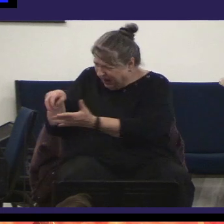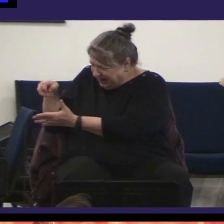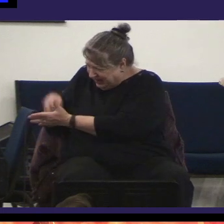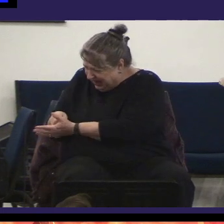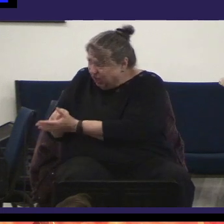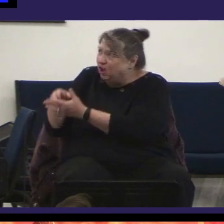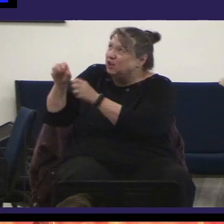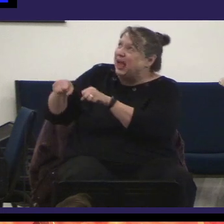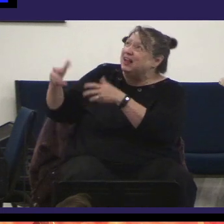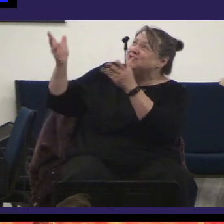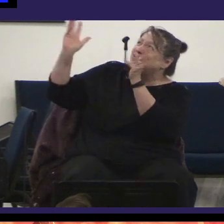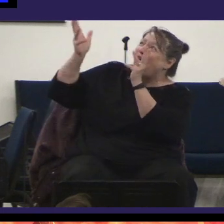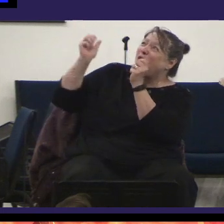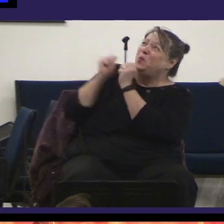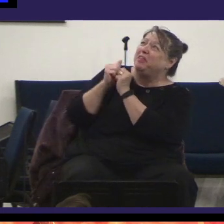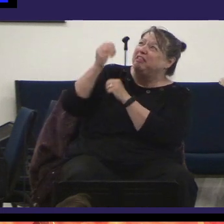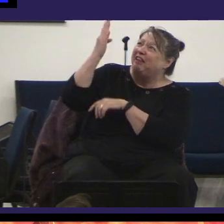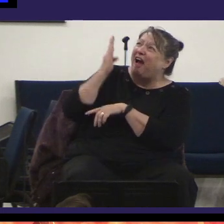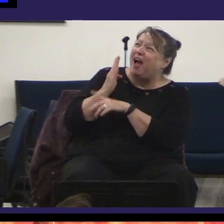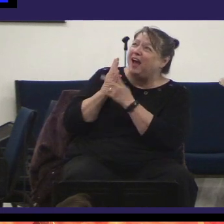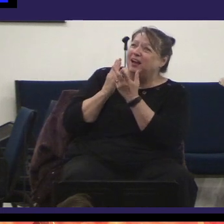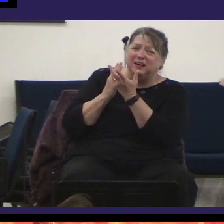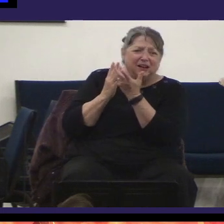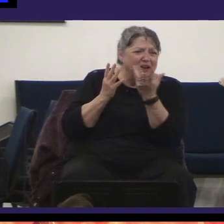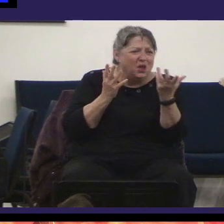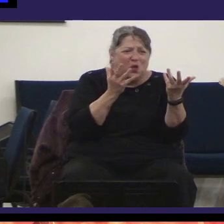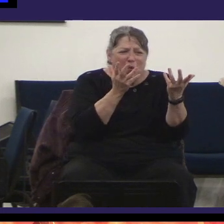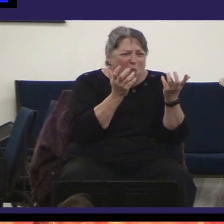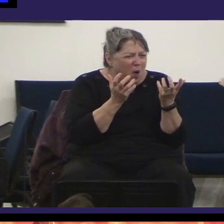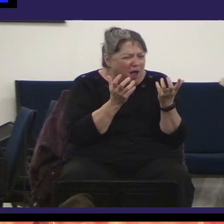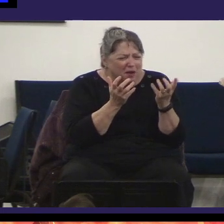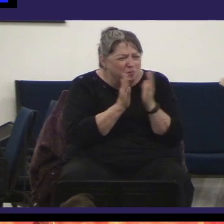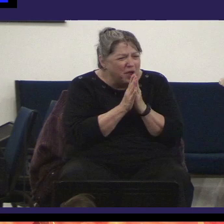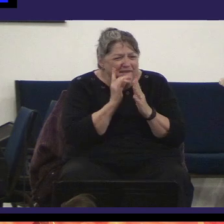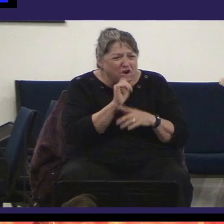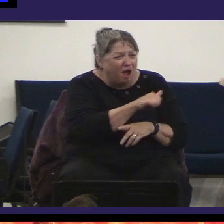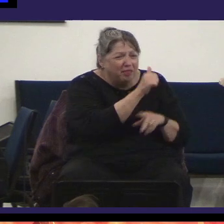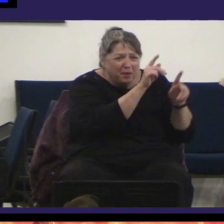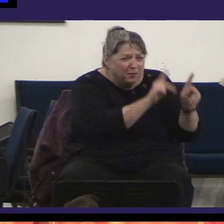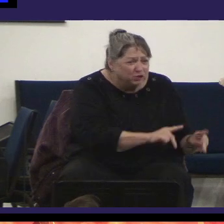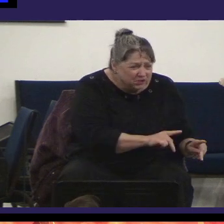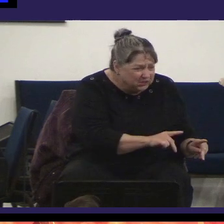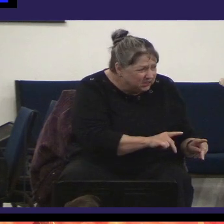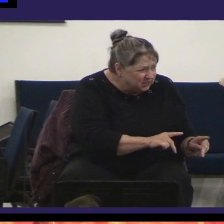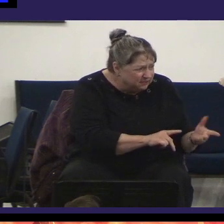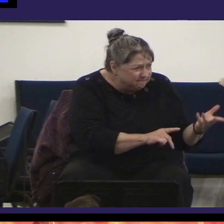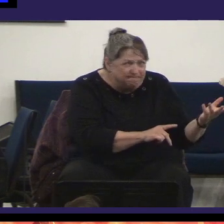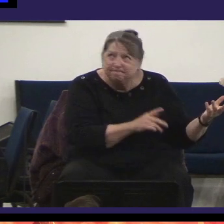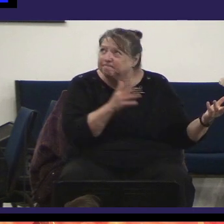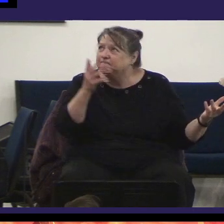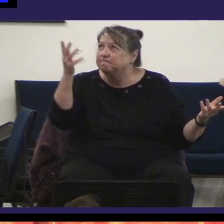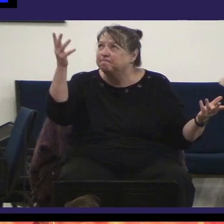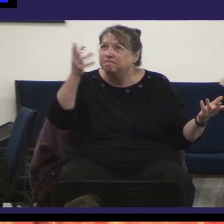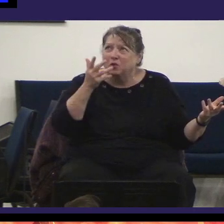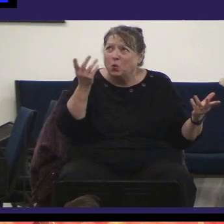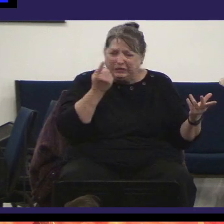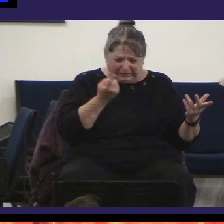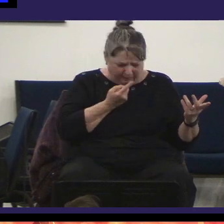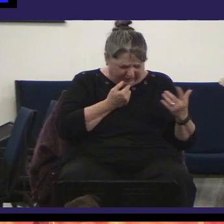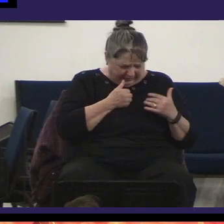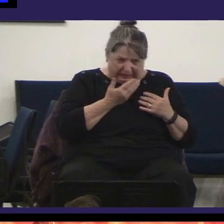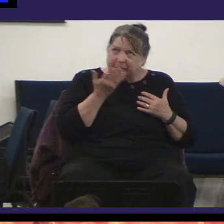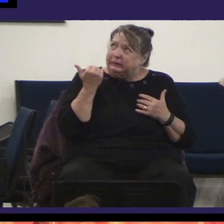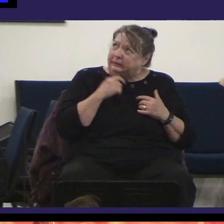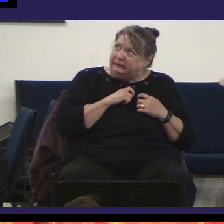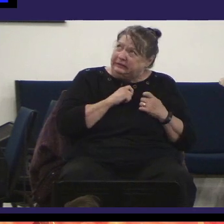just talk with God. Maybe there's something He said to you about someone else that you need to minister to, or maybe it's something about yourself. Just come on